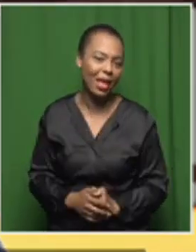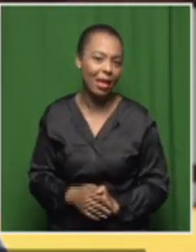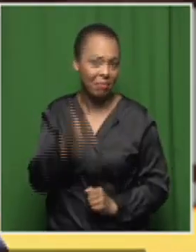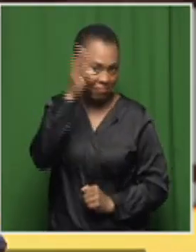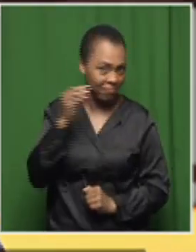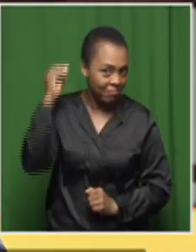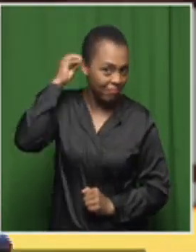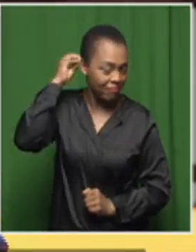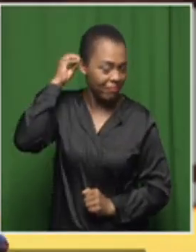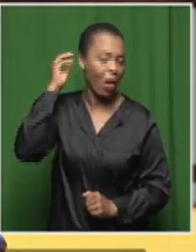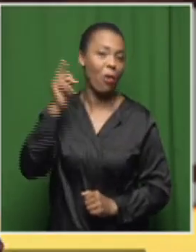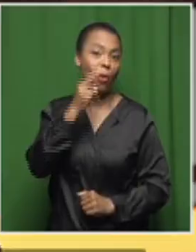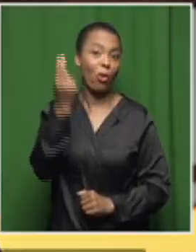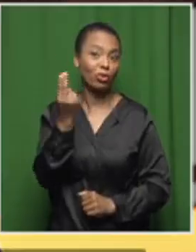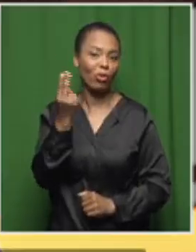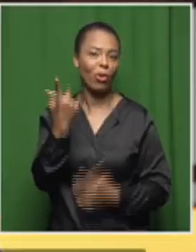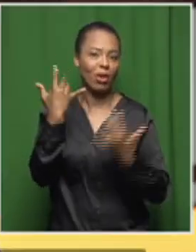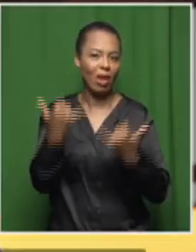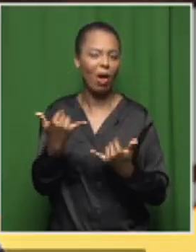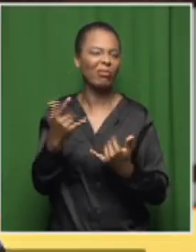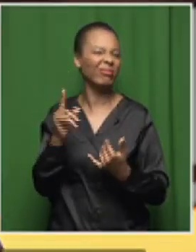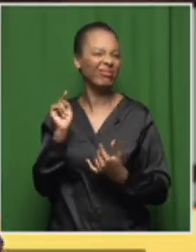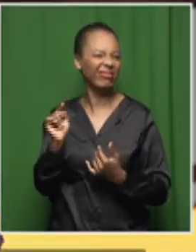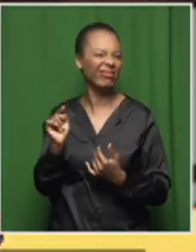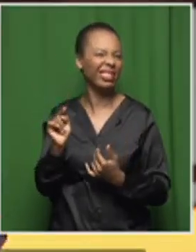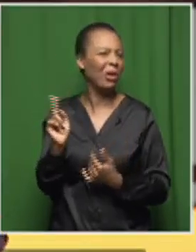that are, what is that? So